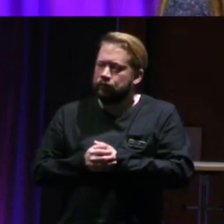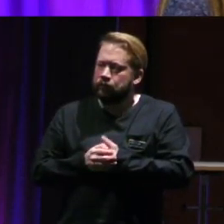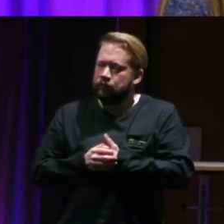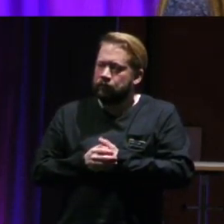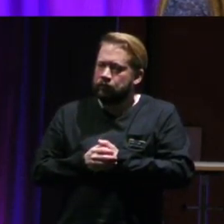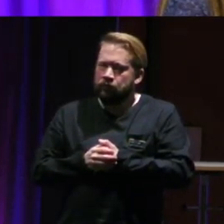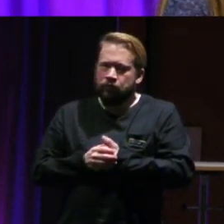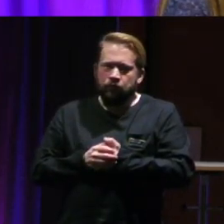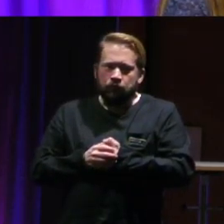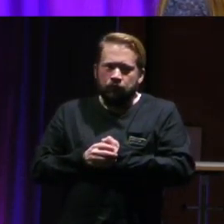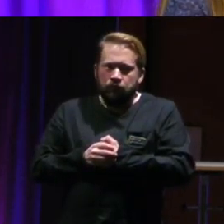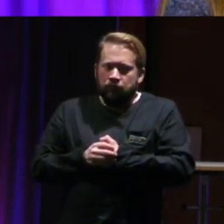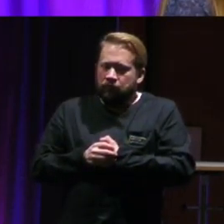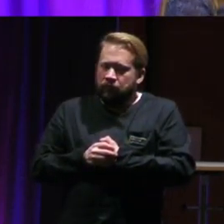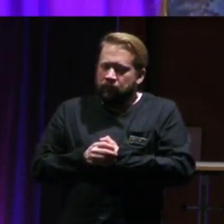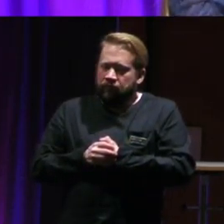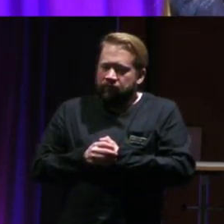not?